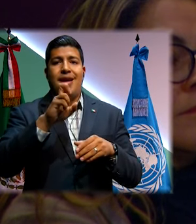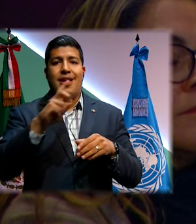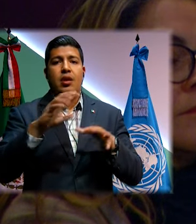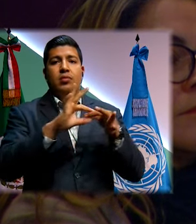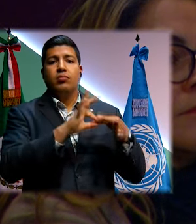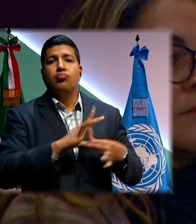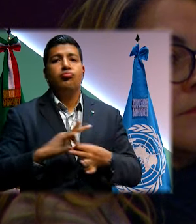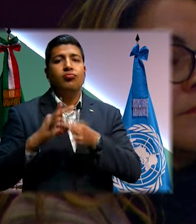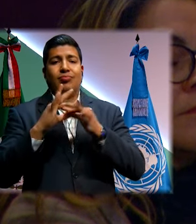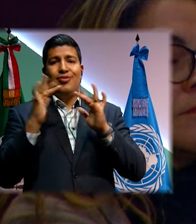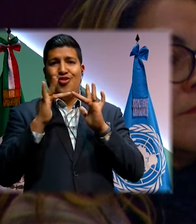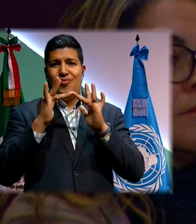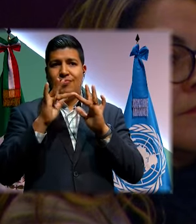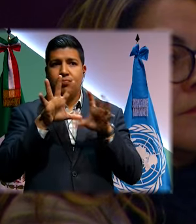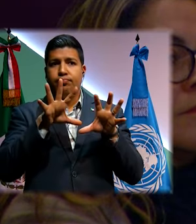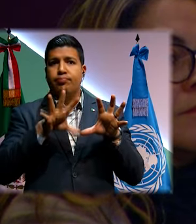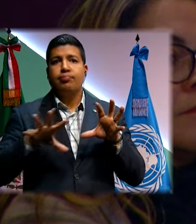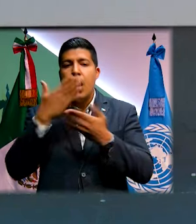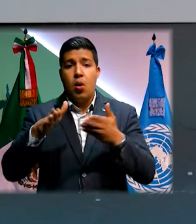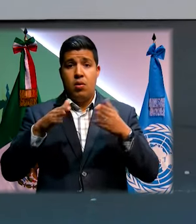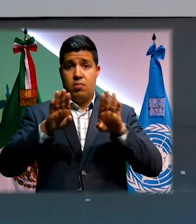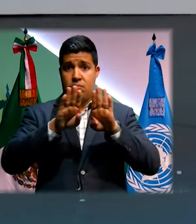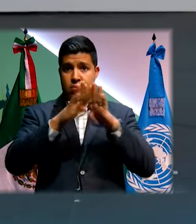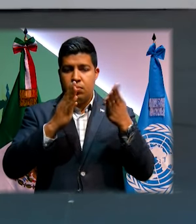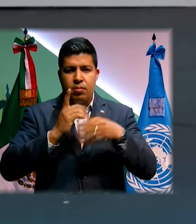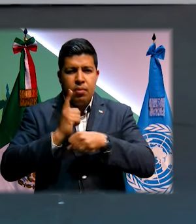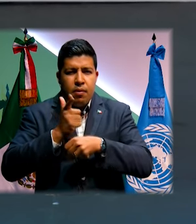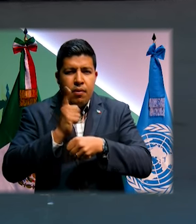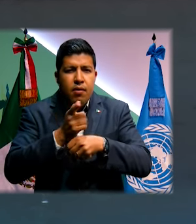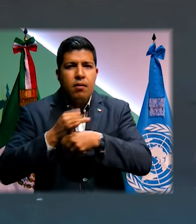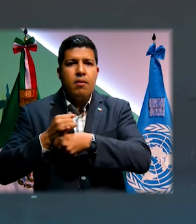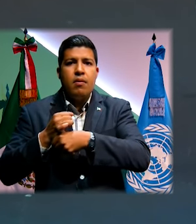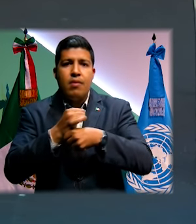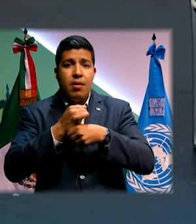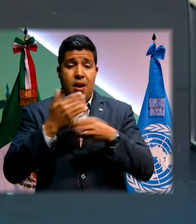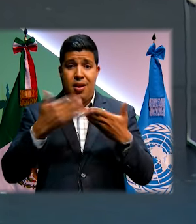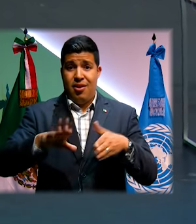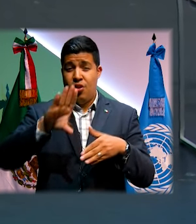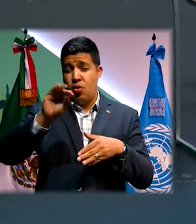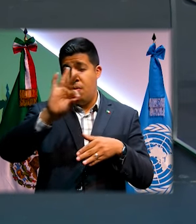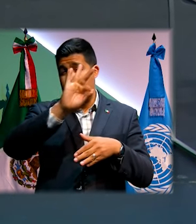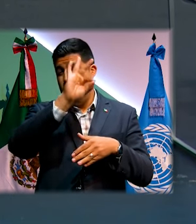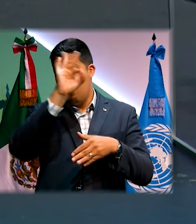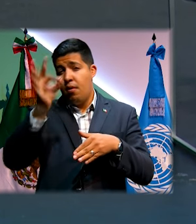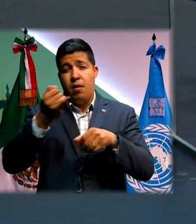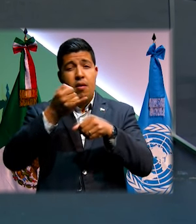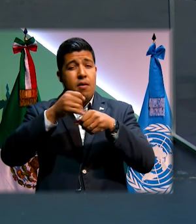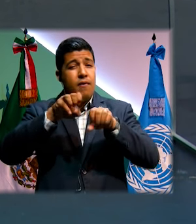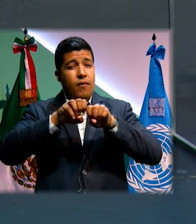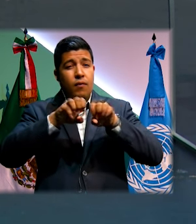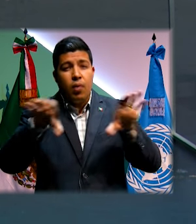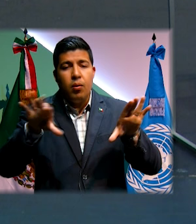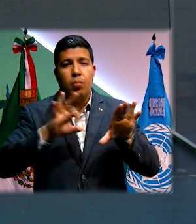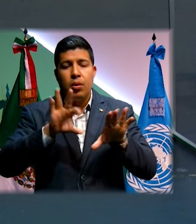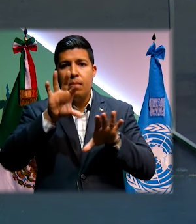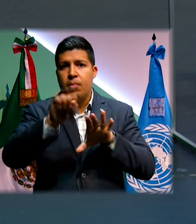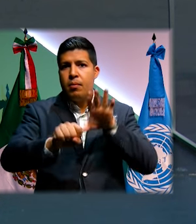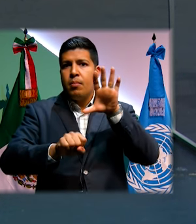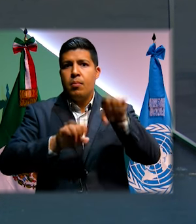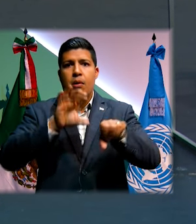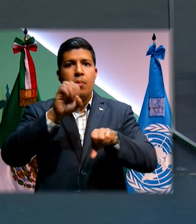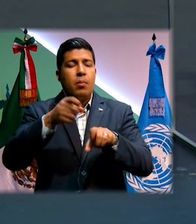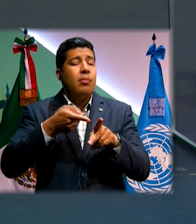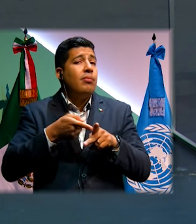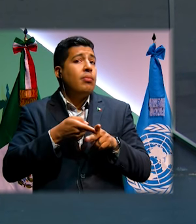explore our nearby solar system. Ninety percent of the information available today was generated in the